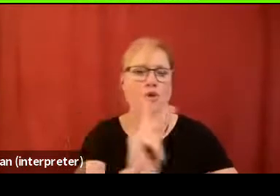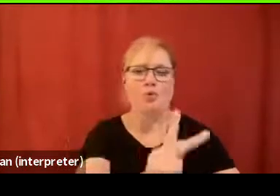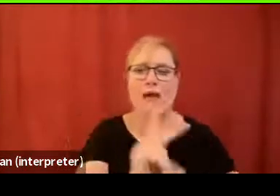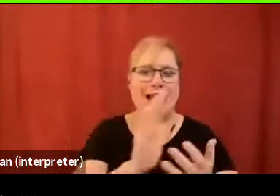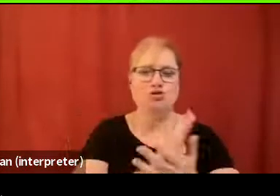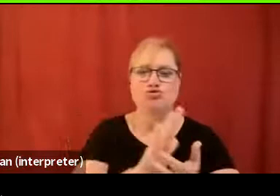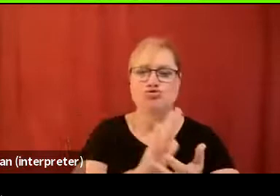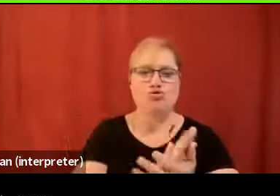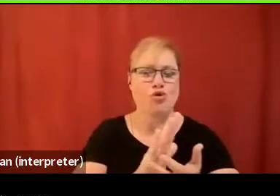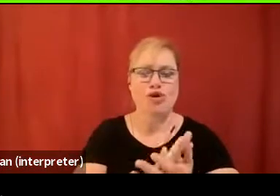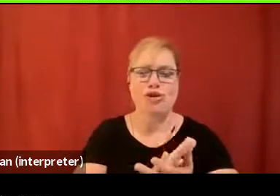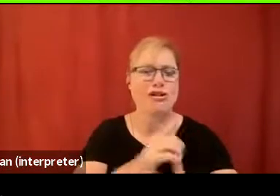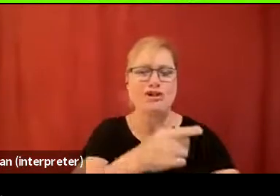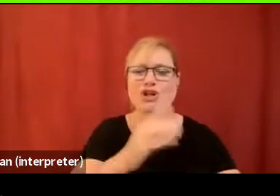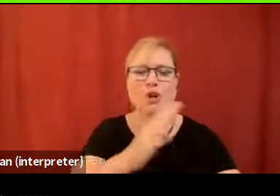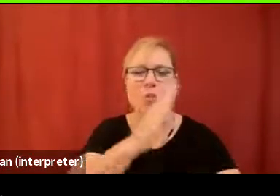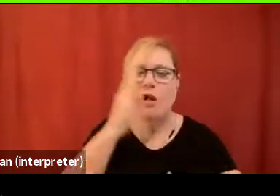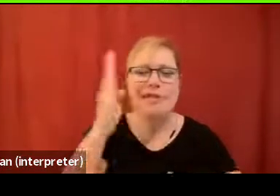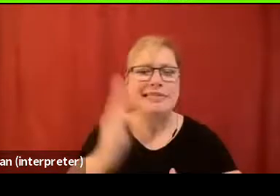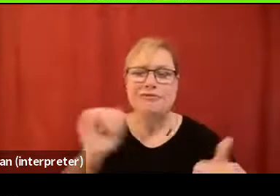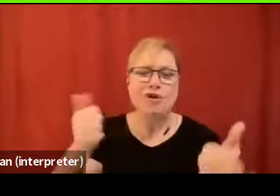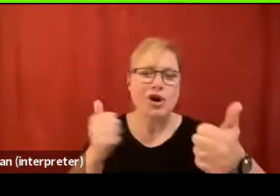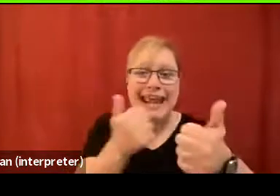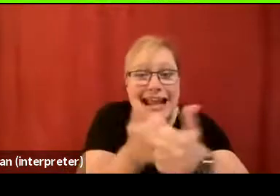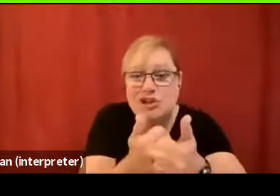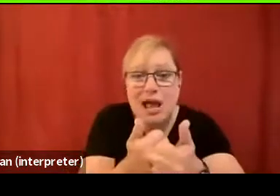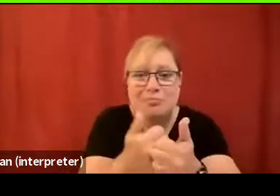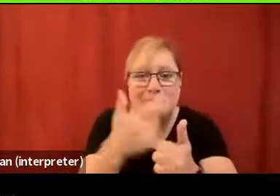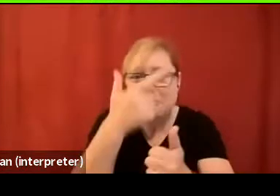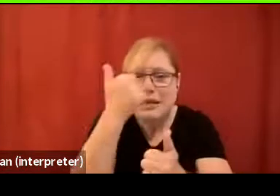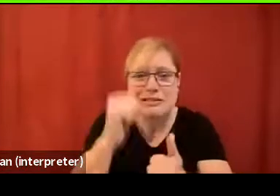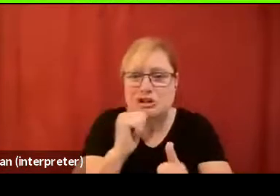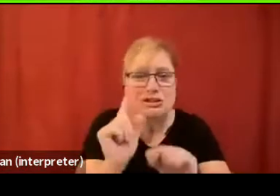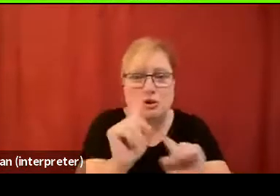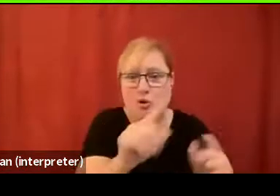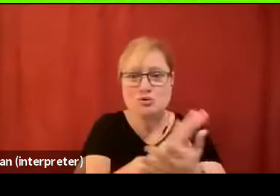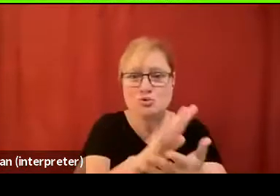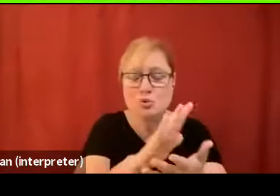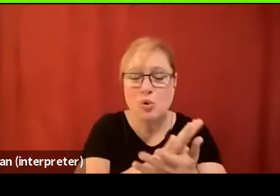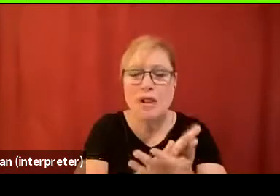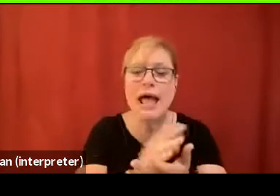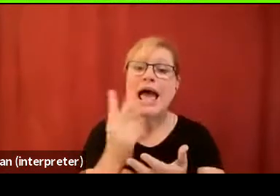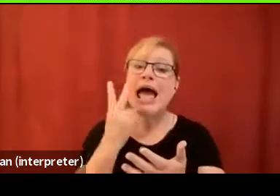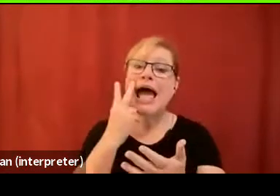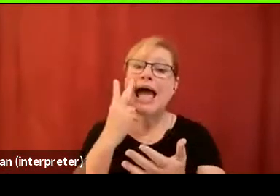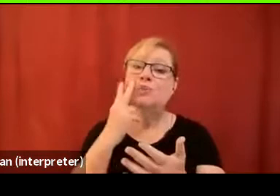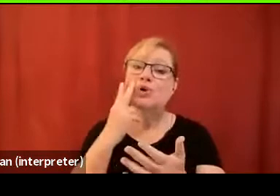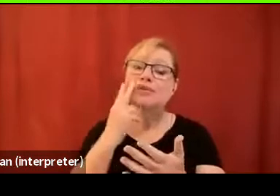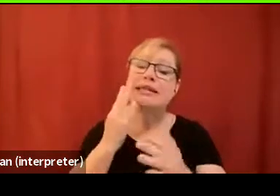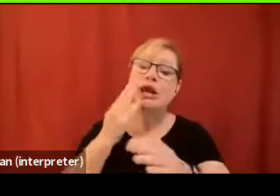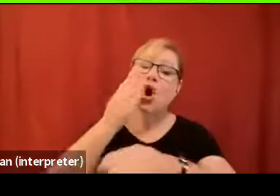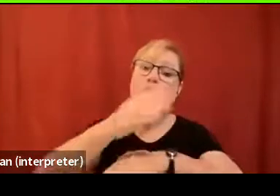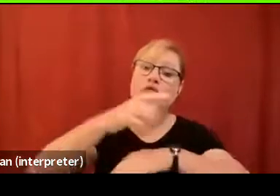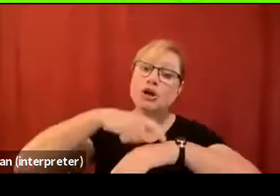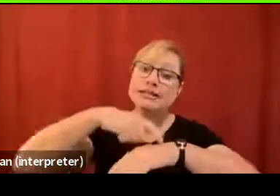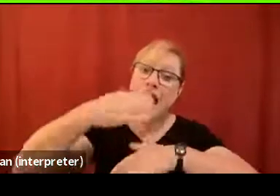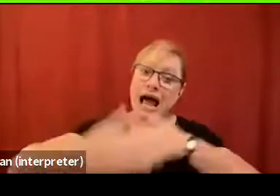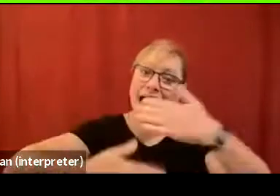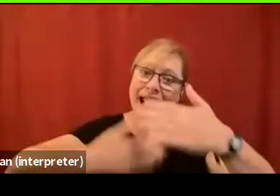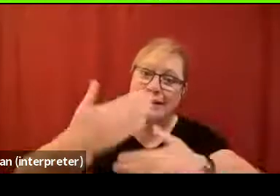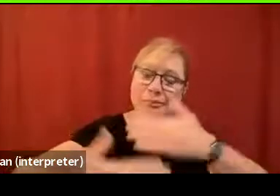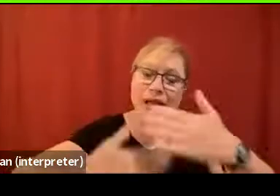She's not going to go. And what we'll see over time is that then that creates a drain on